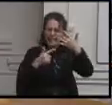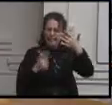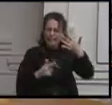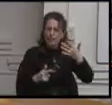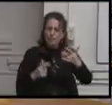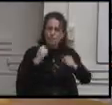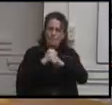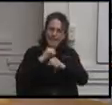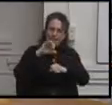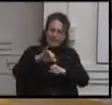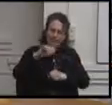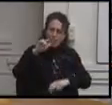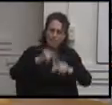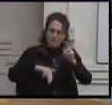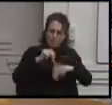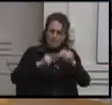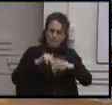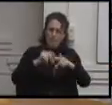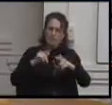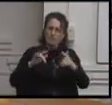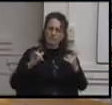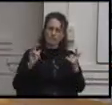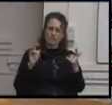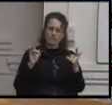cover all of the deferred maintenance. So,